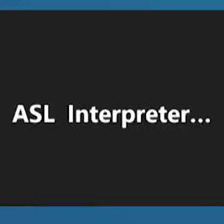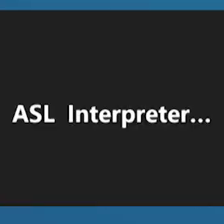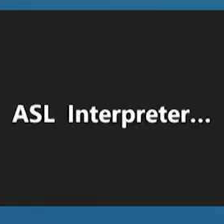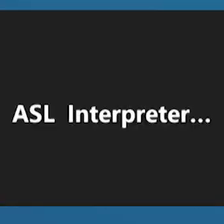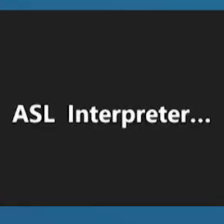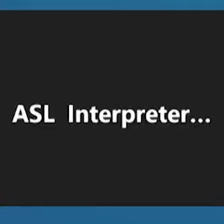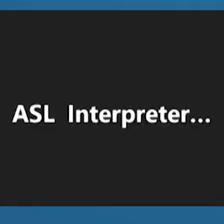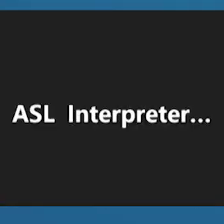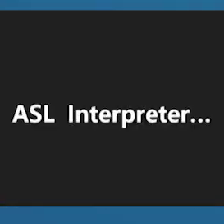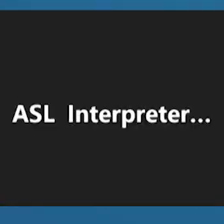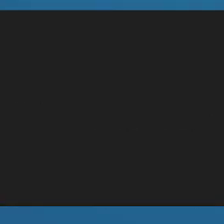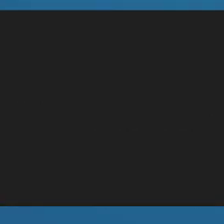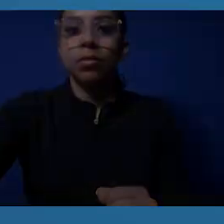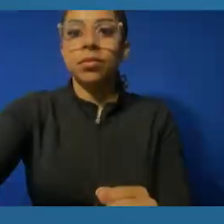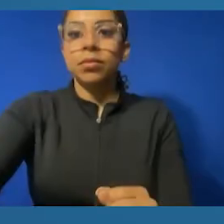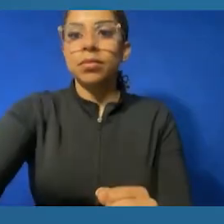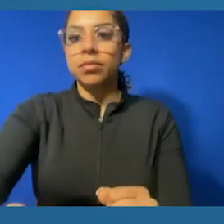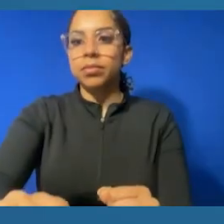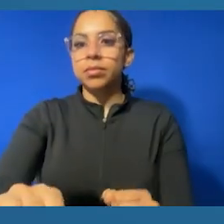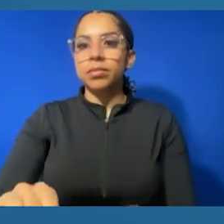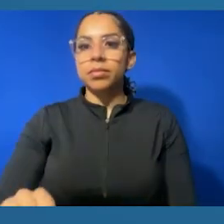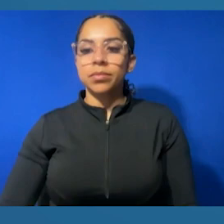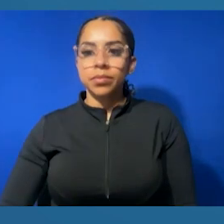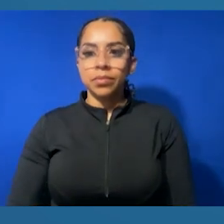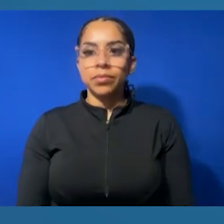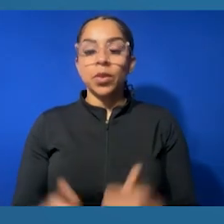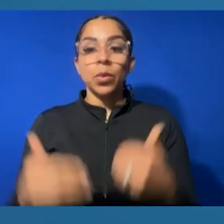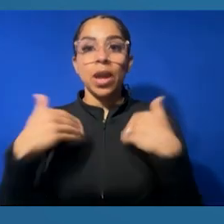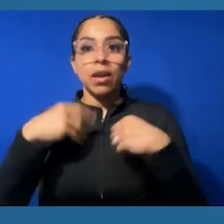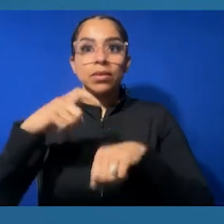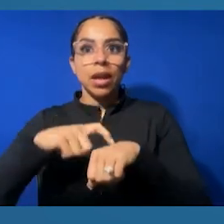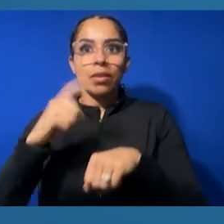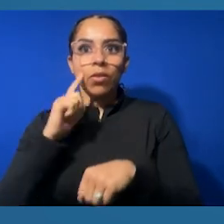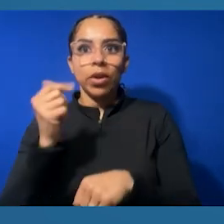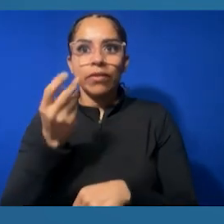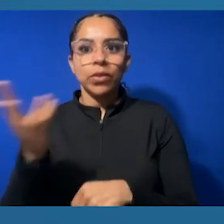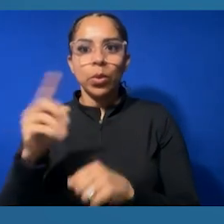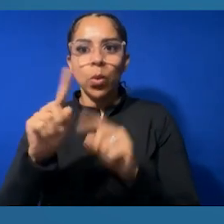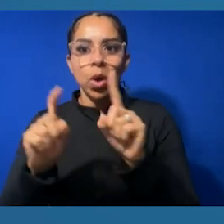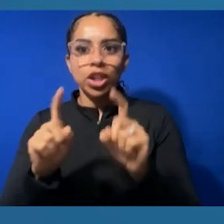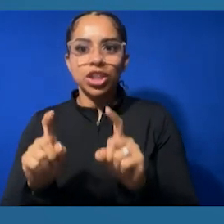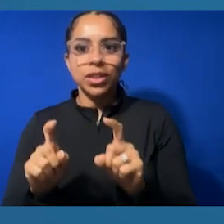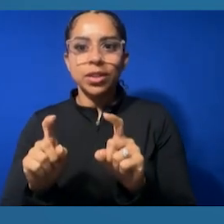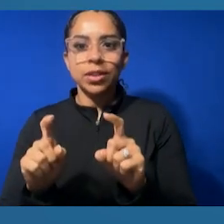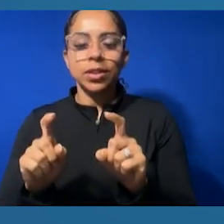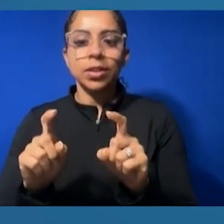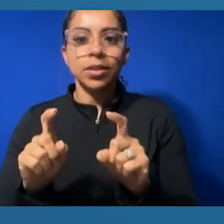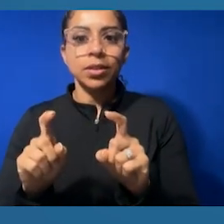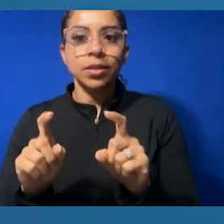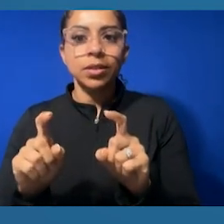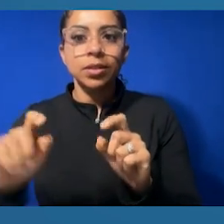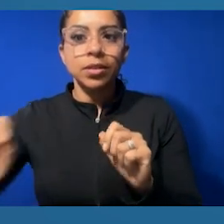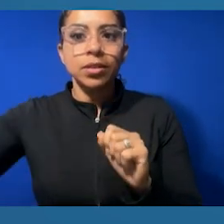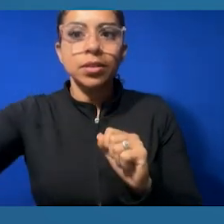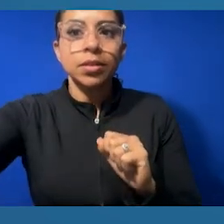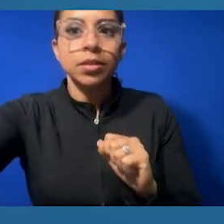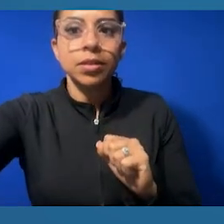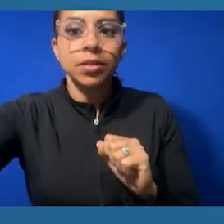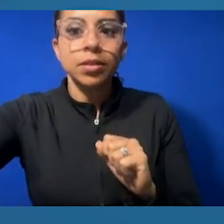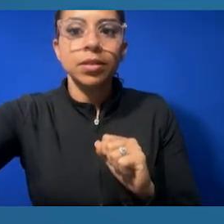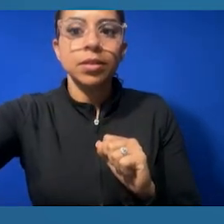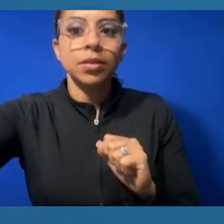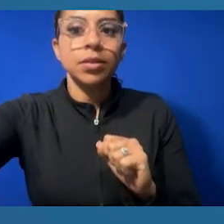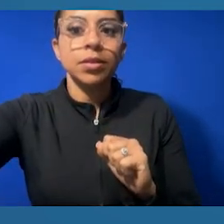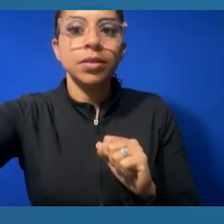All right, we're going to have time for just a couple questions. Not because we don't like you, but because you heard the other pretty horse, so we're going to have to keep it